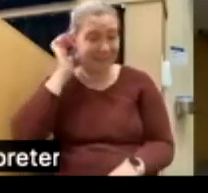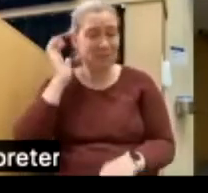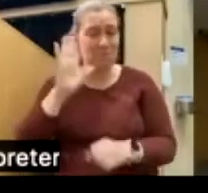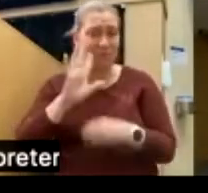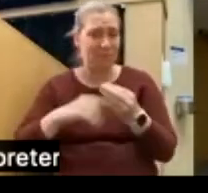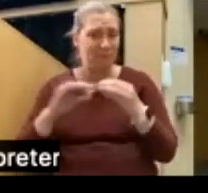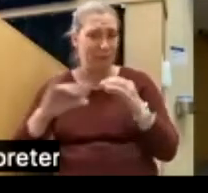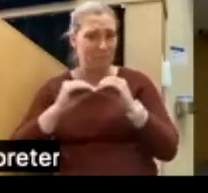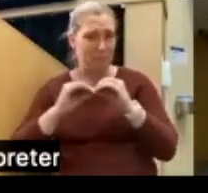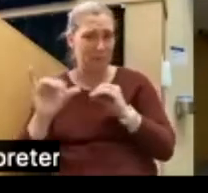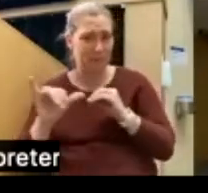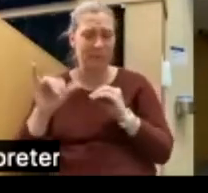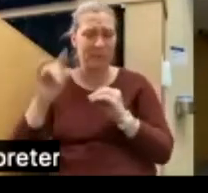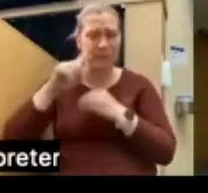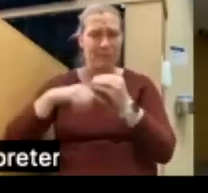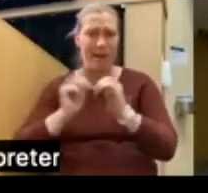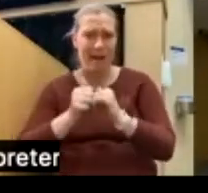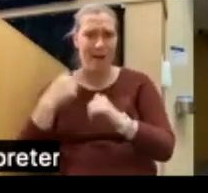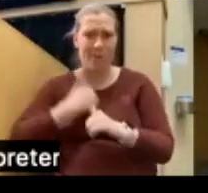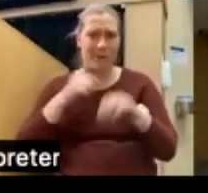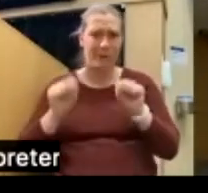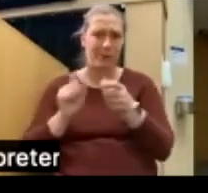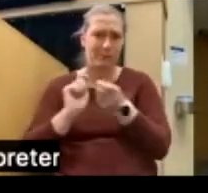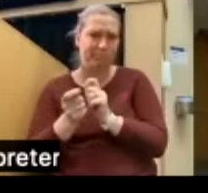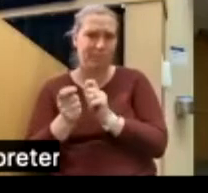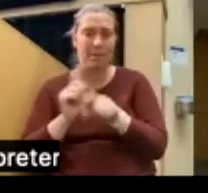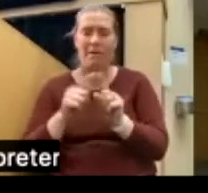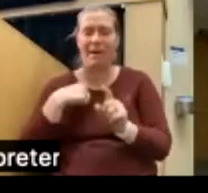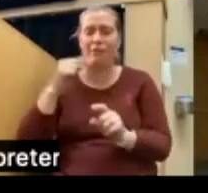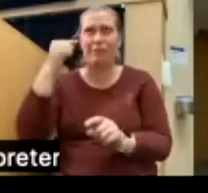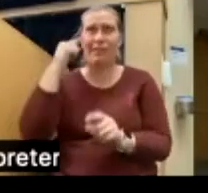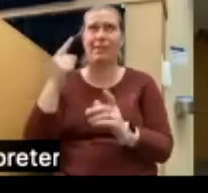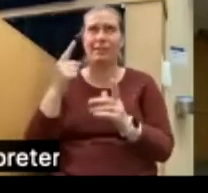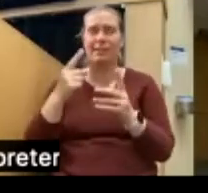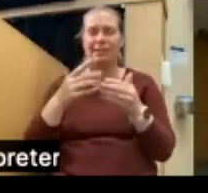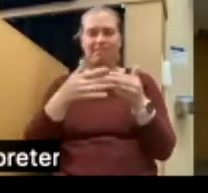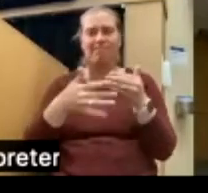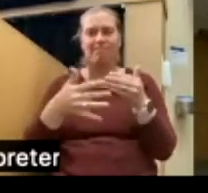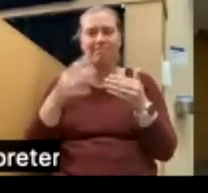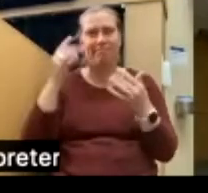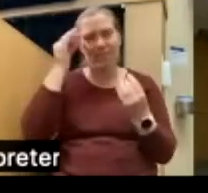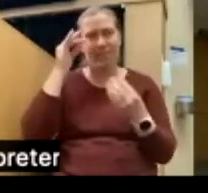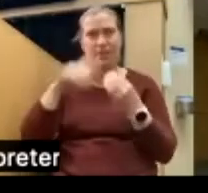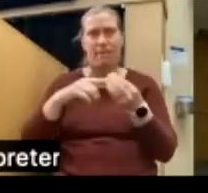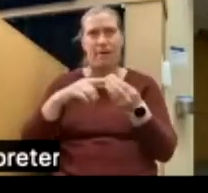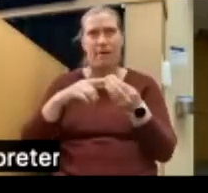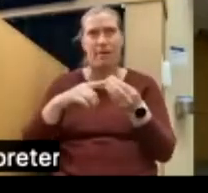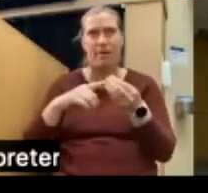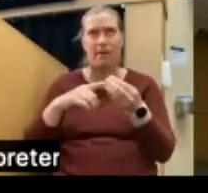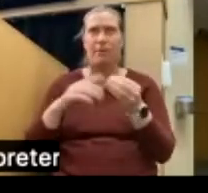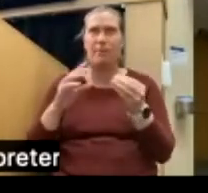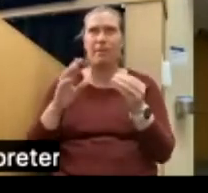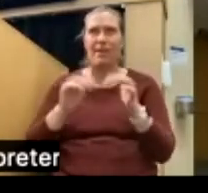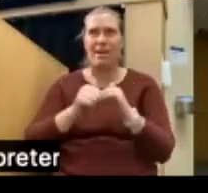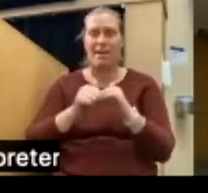that too, of some ideas of things that we could change. But I just think as we continue to think about, you know, how can we